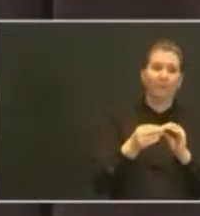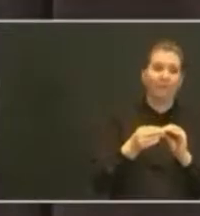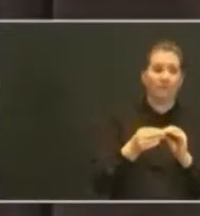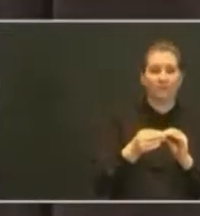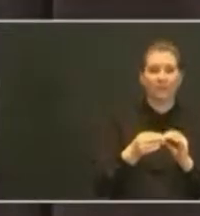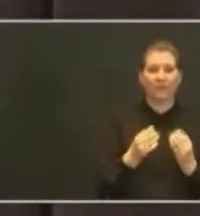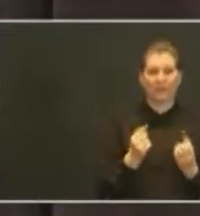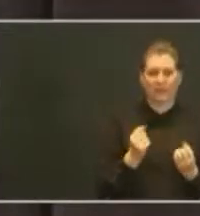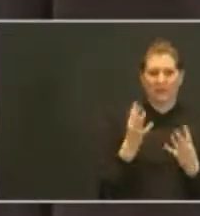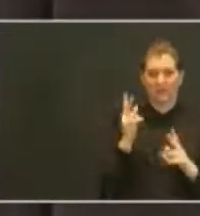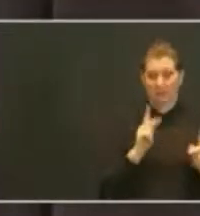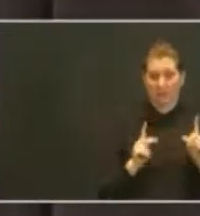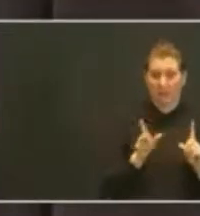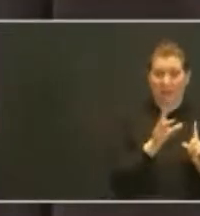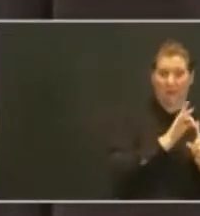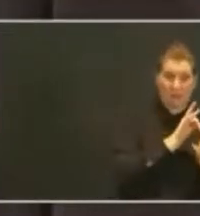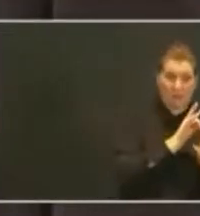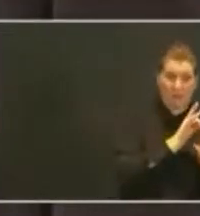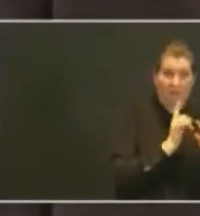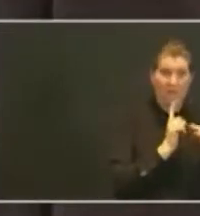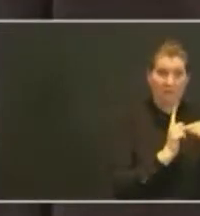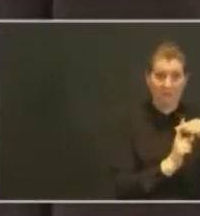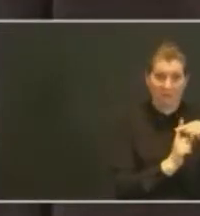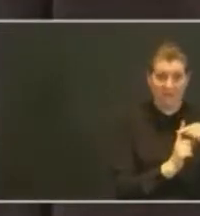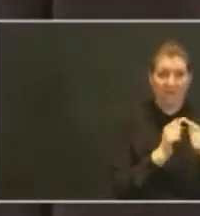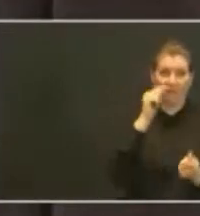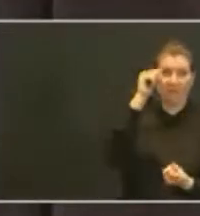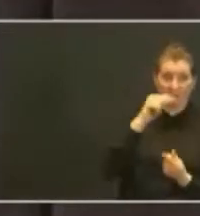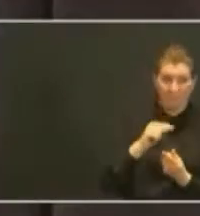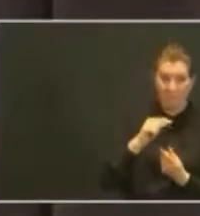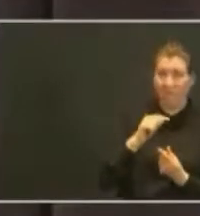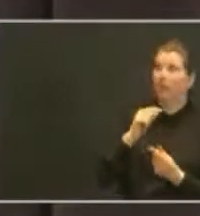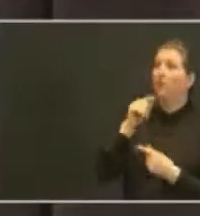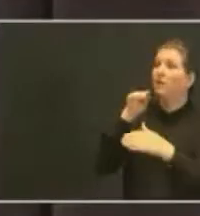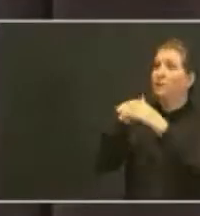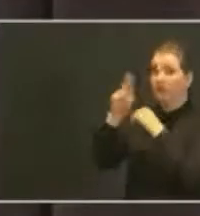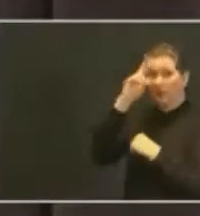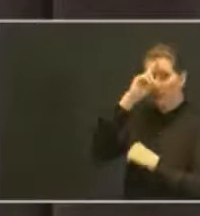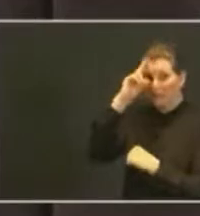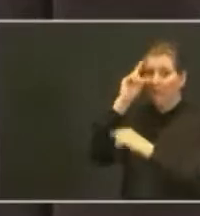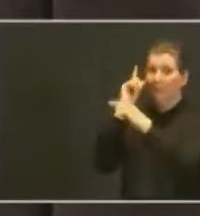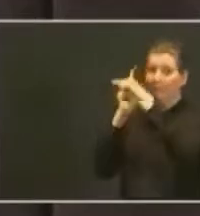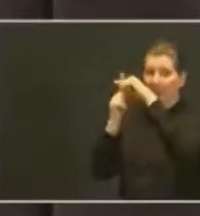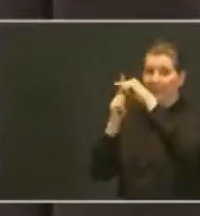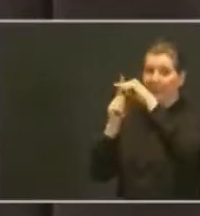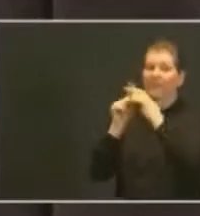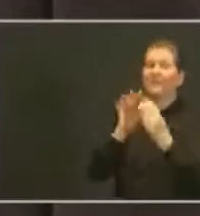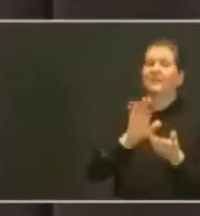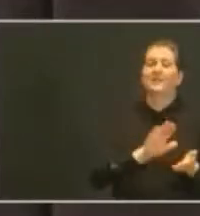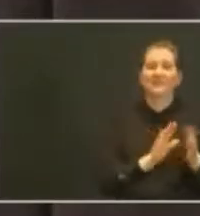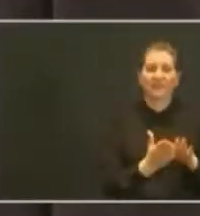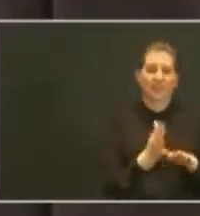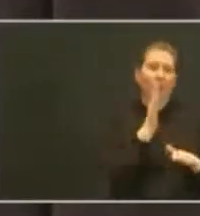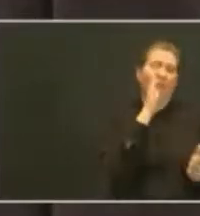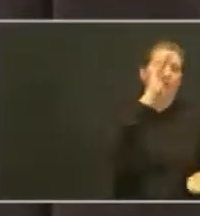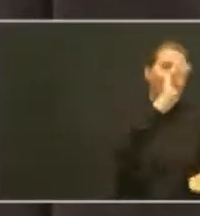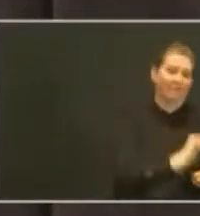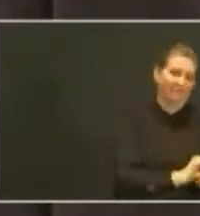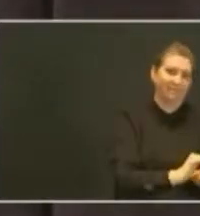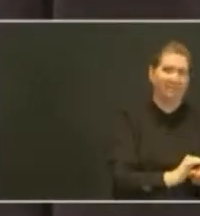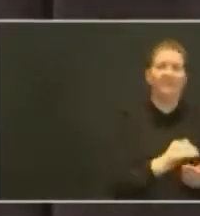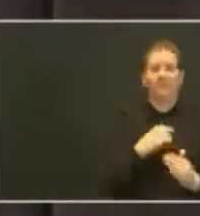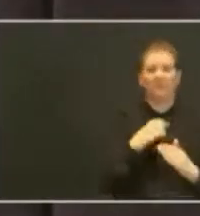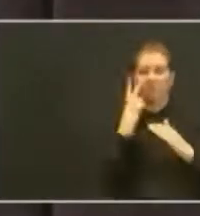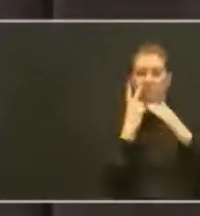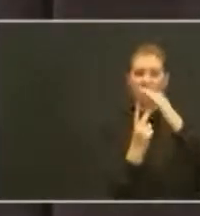cases decreasing and the hospitalizations decreasing, that will happen for fatalities as well. We